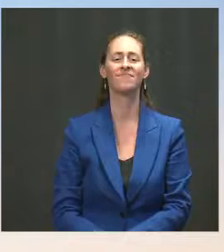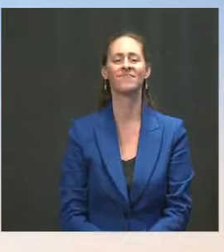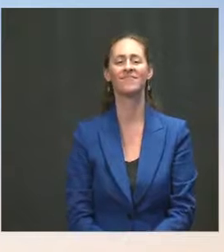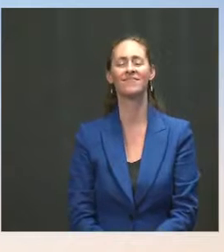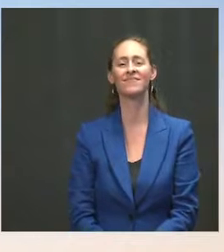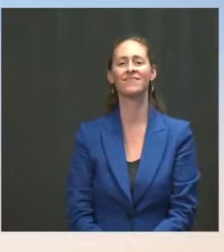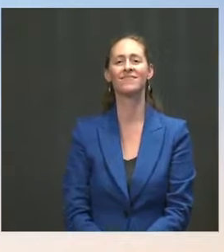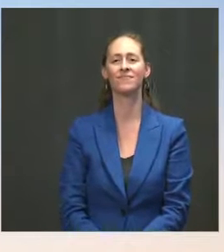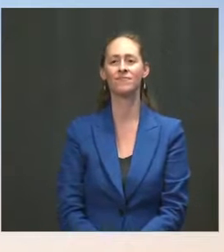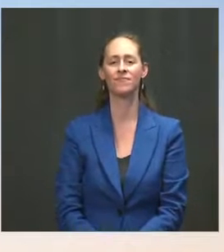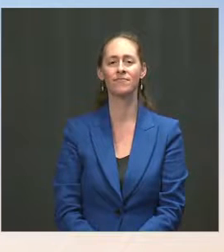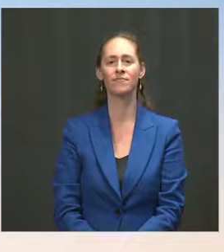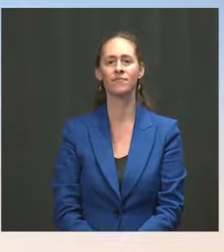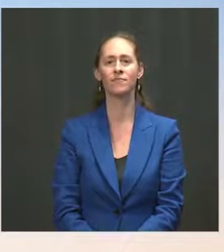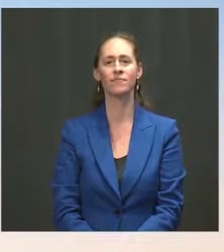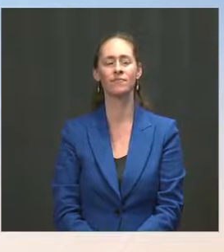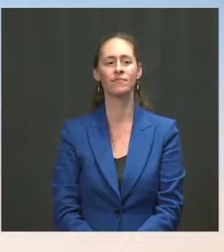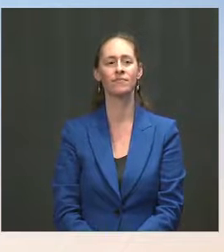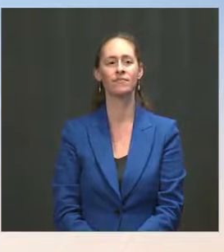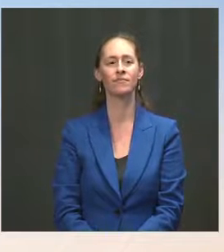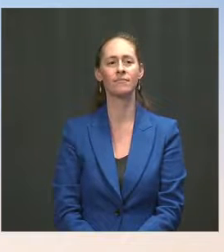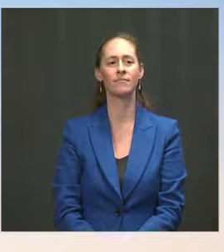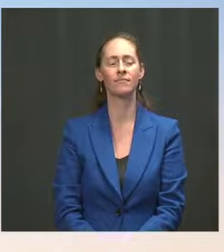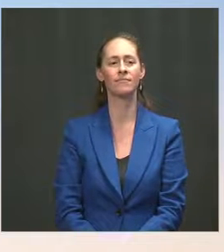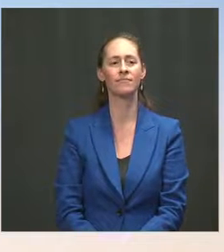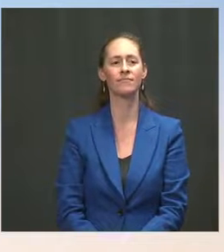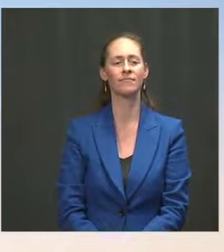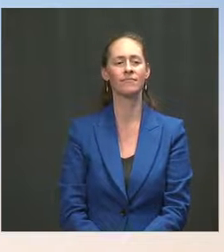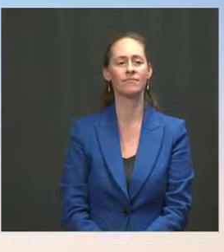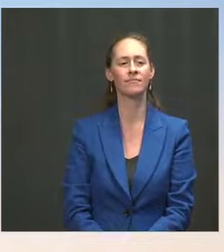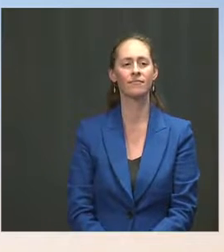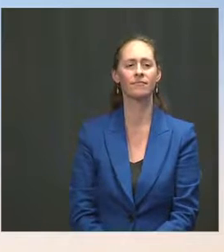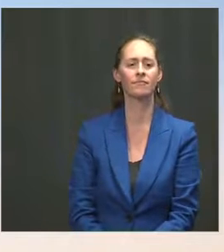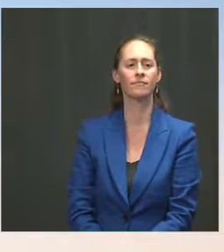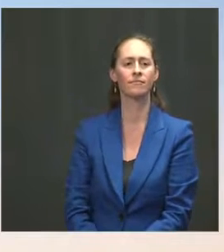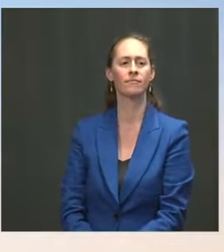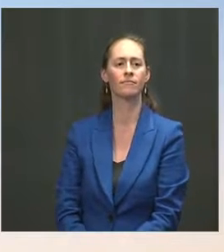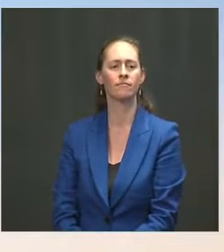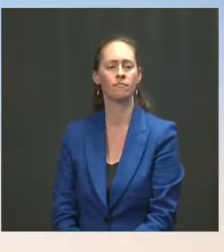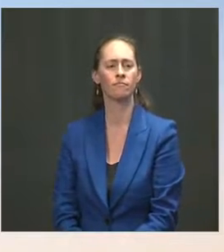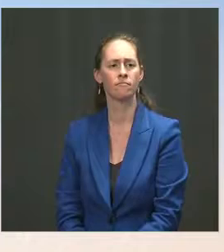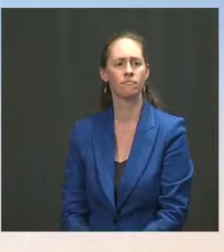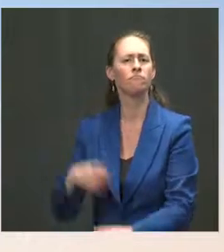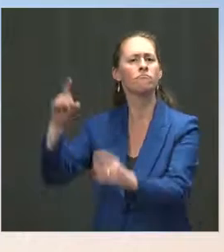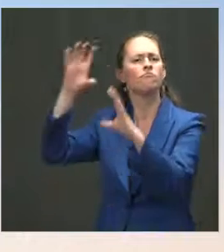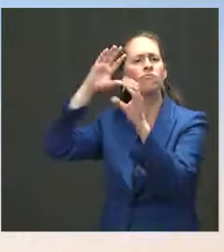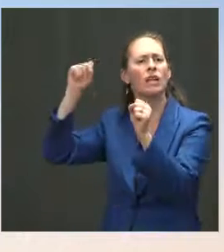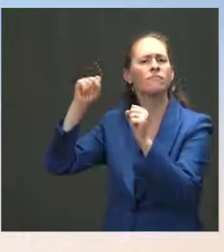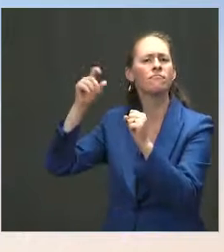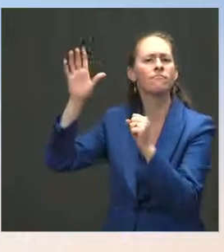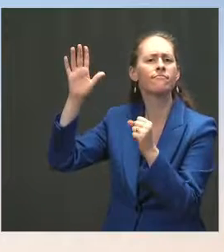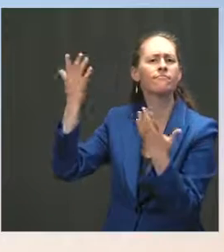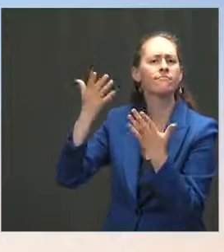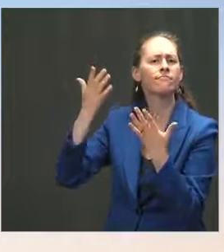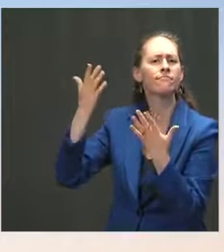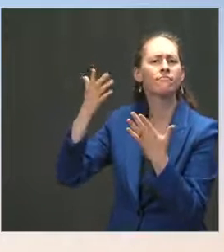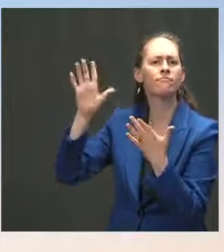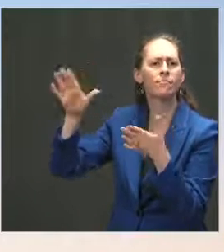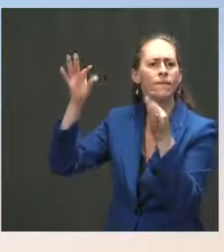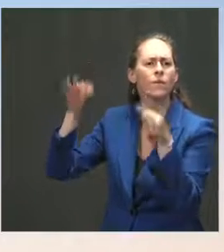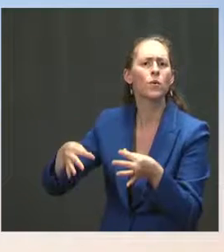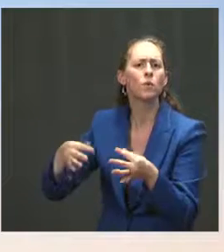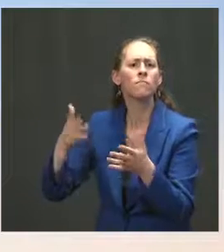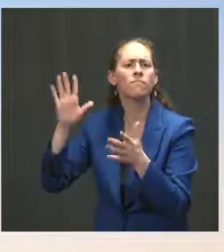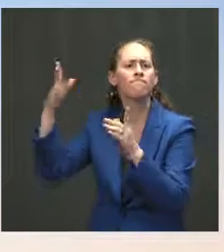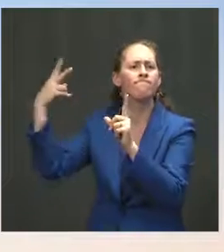be a model for others. So is the president's official position that all companies in the private sector should have vaccine mandates for